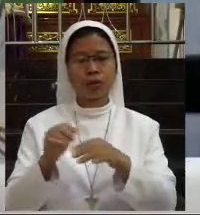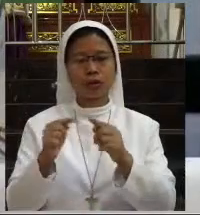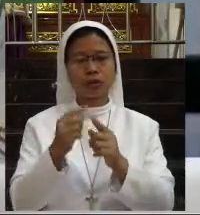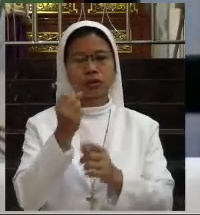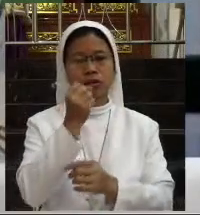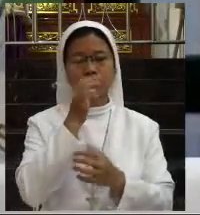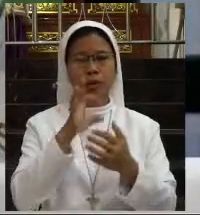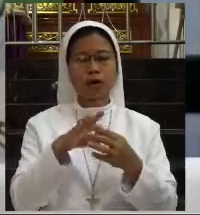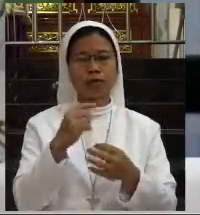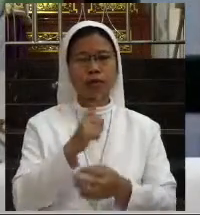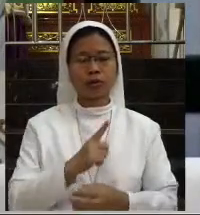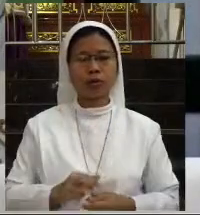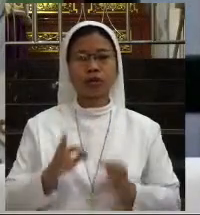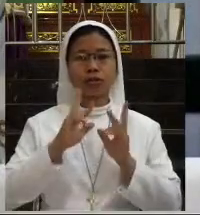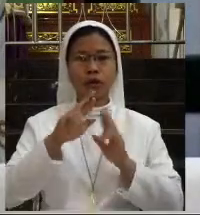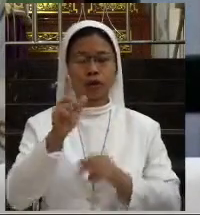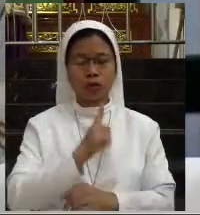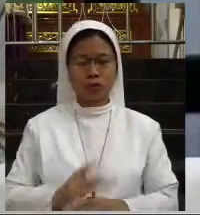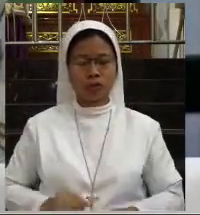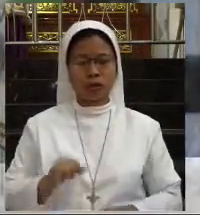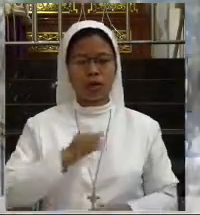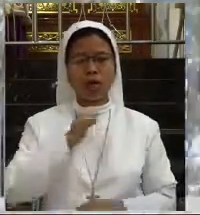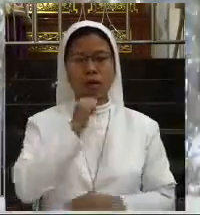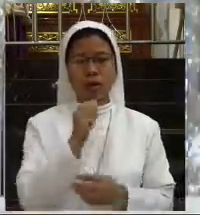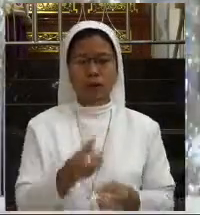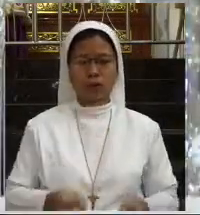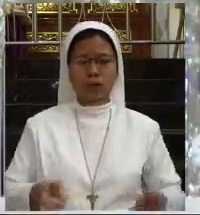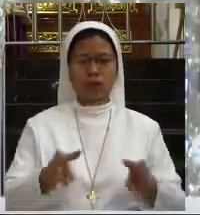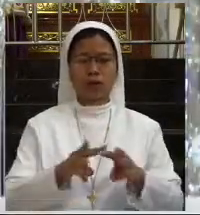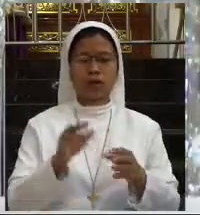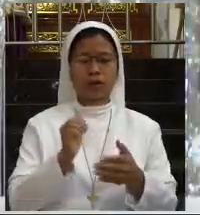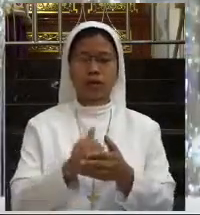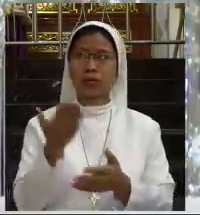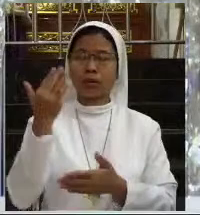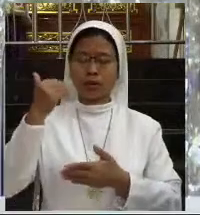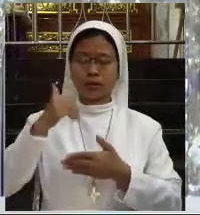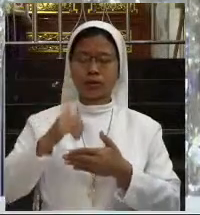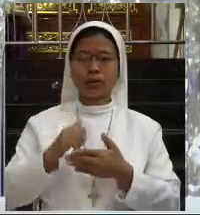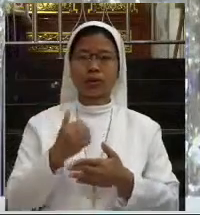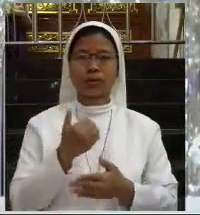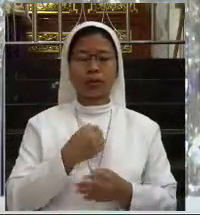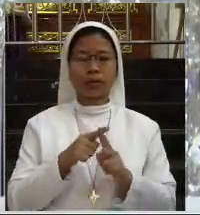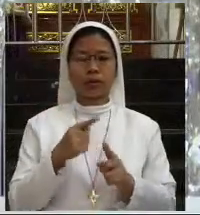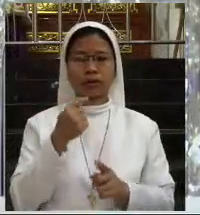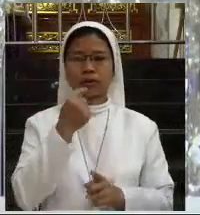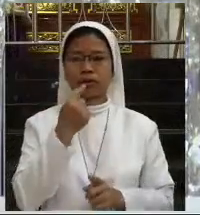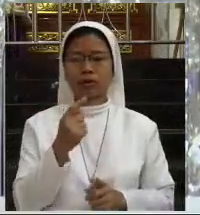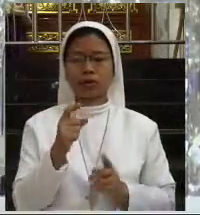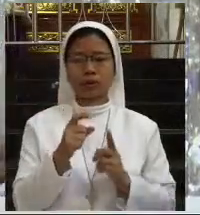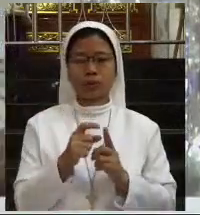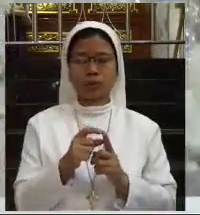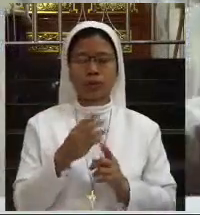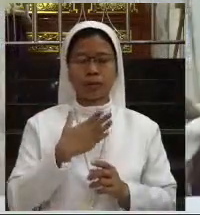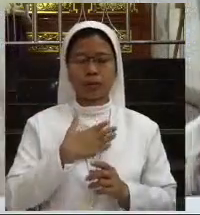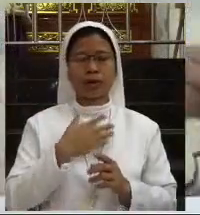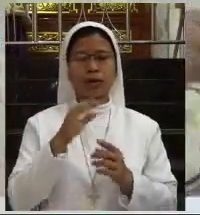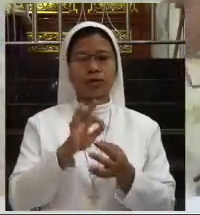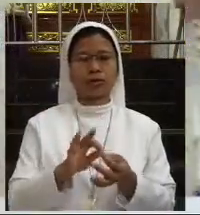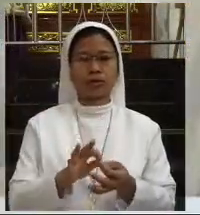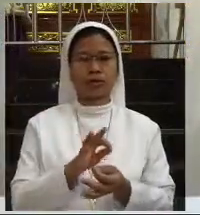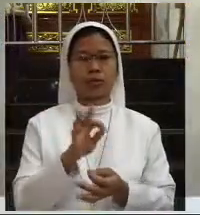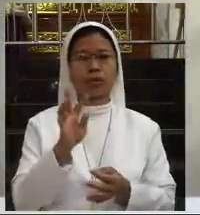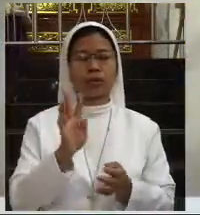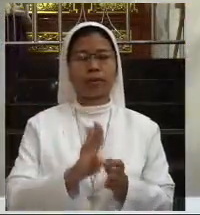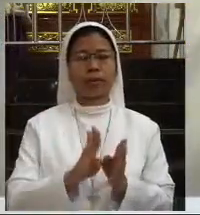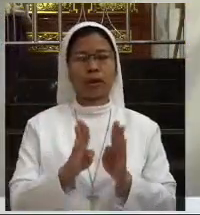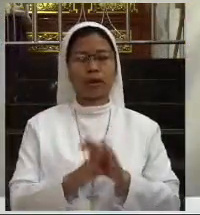supper of the Lamb. Lord, I am not worthy that you should enter under my roof, but only say the word, and